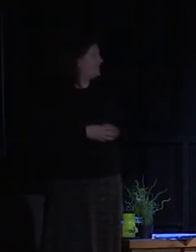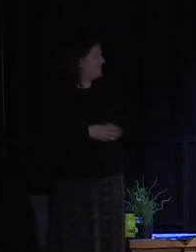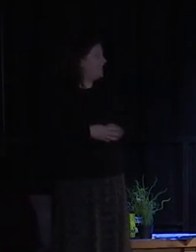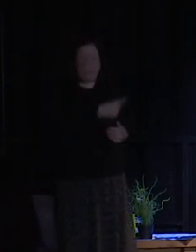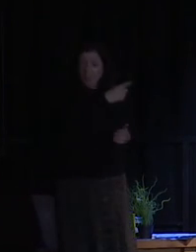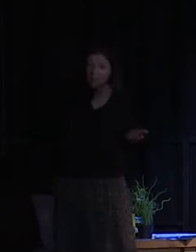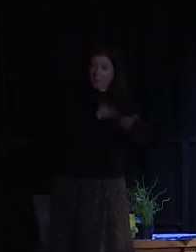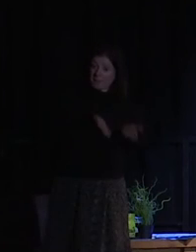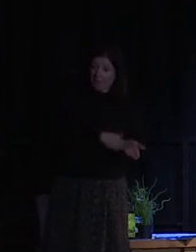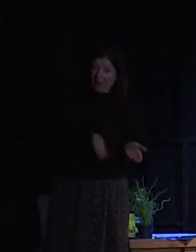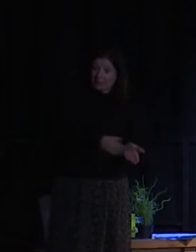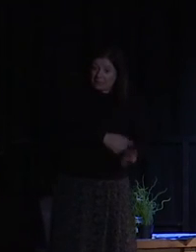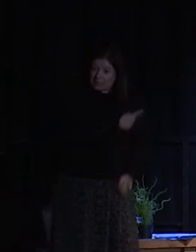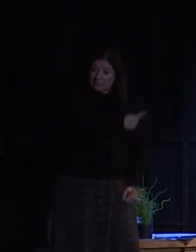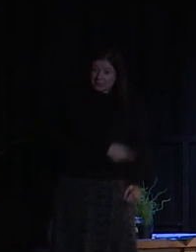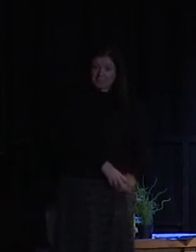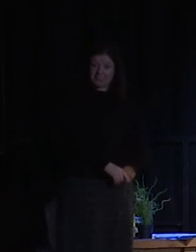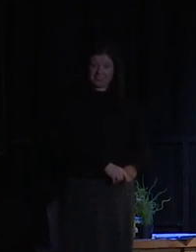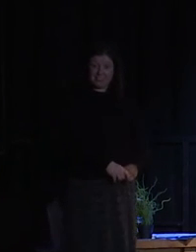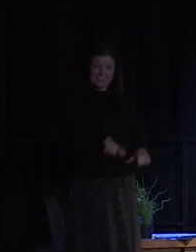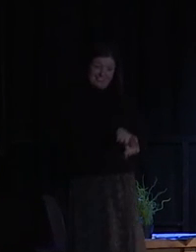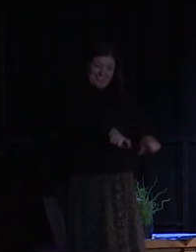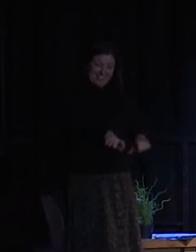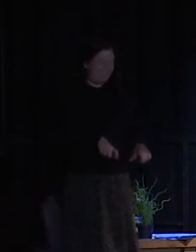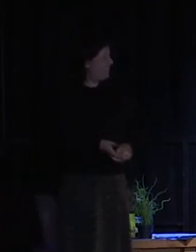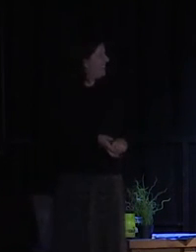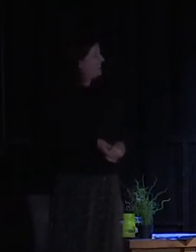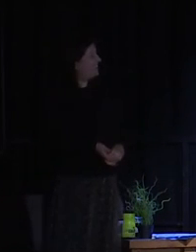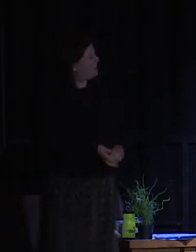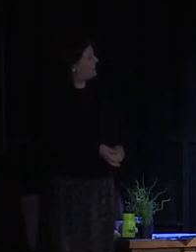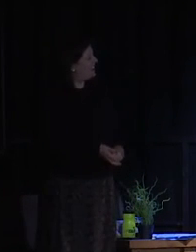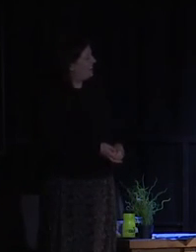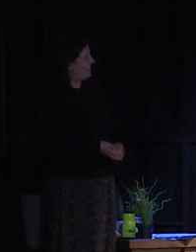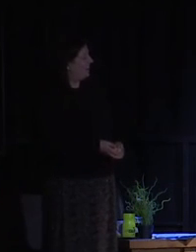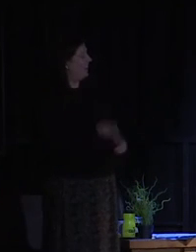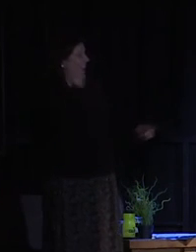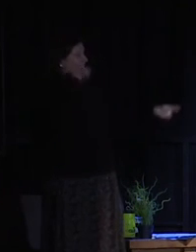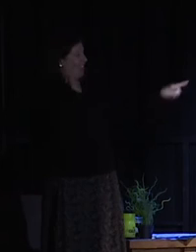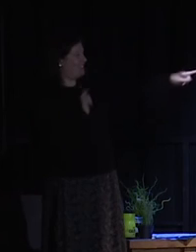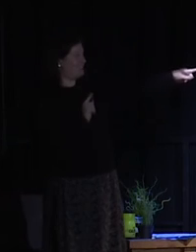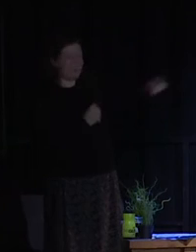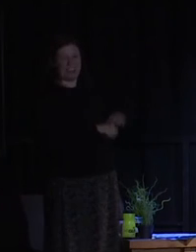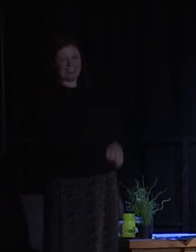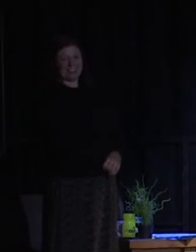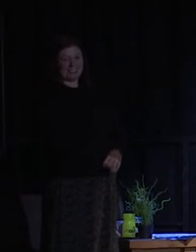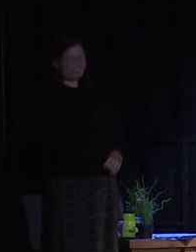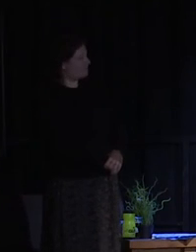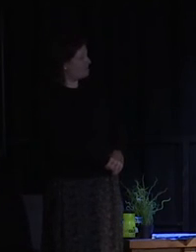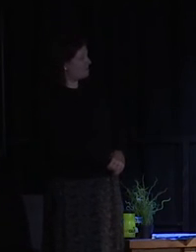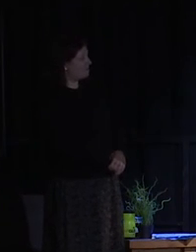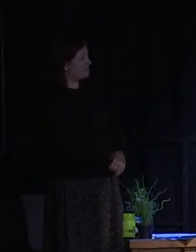people bet on them. It's great. So, yeah, we'll enjoy that. I've really enjoyed Belly of a Whale. It's a show from last year, and it grows,